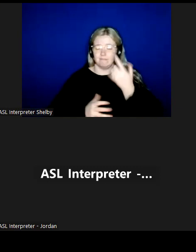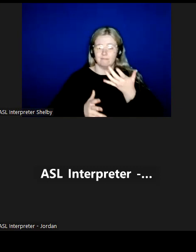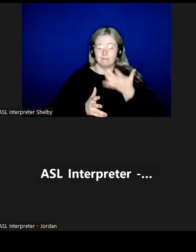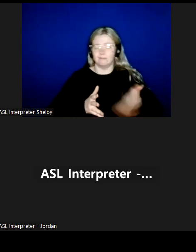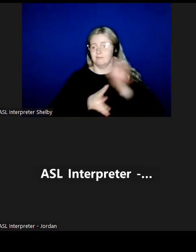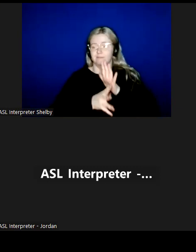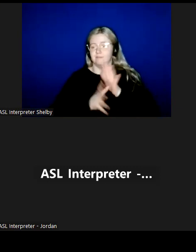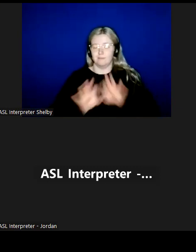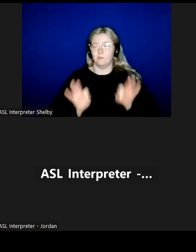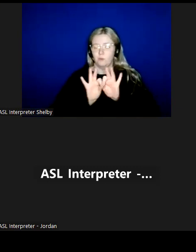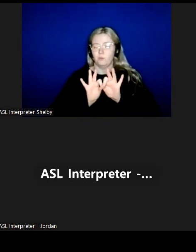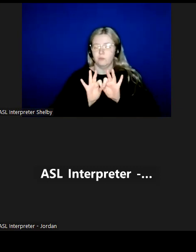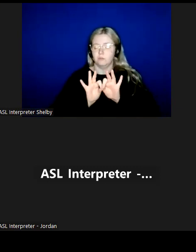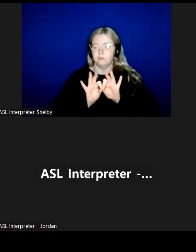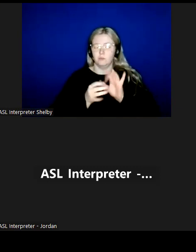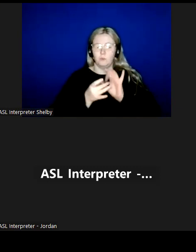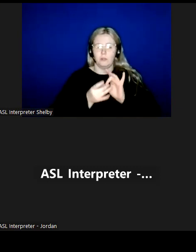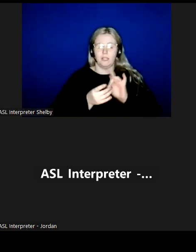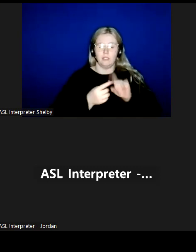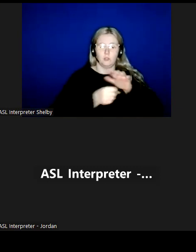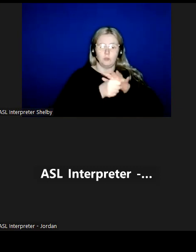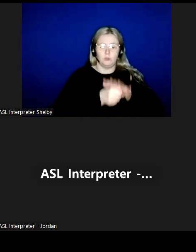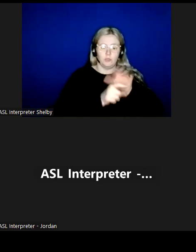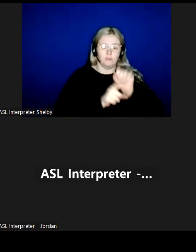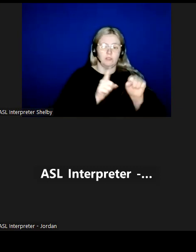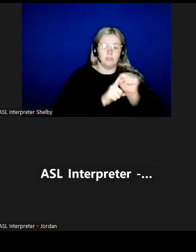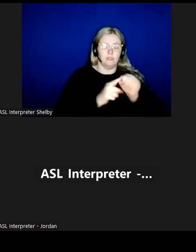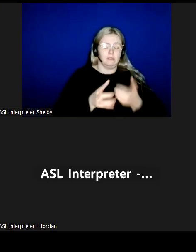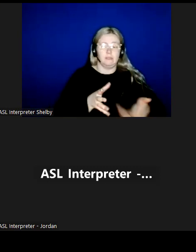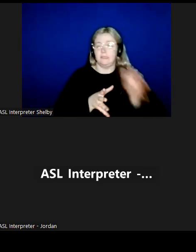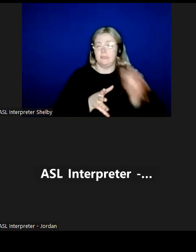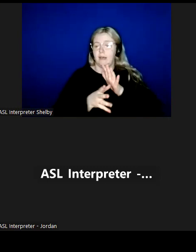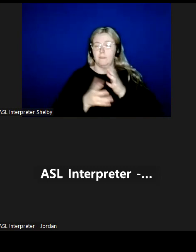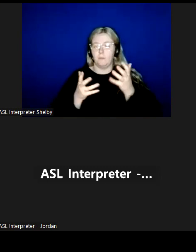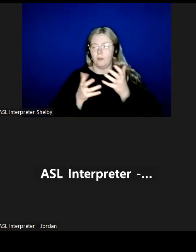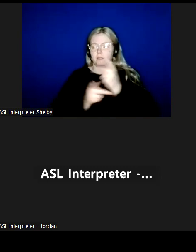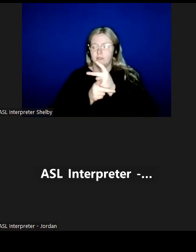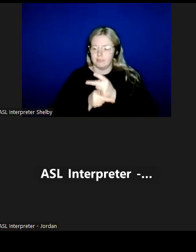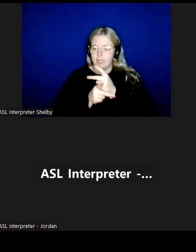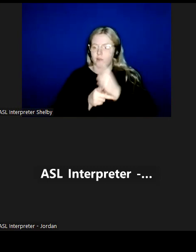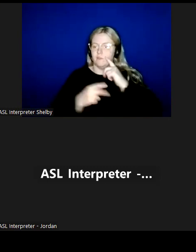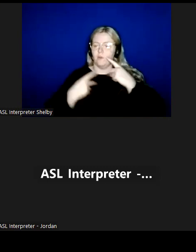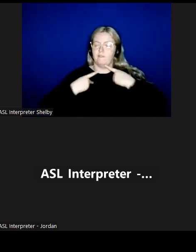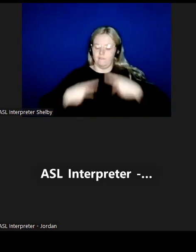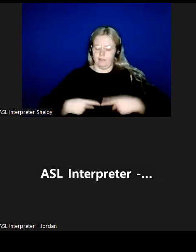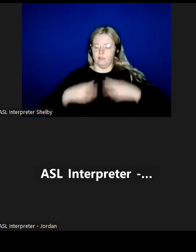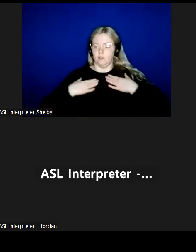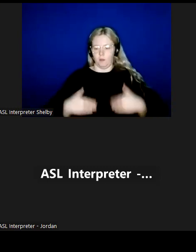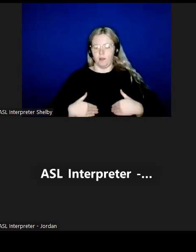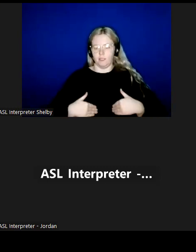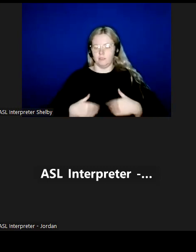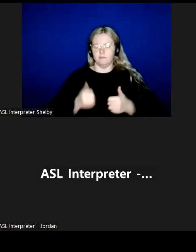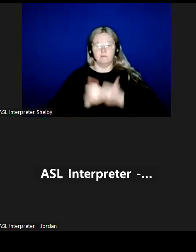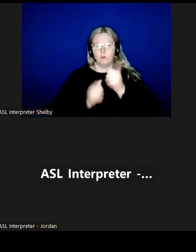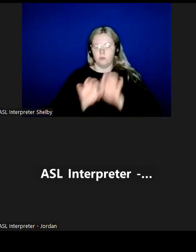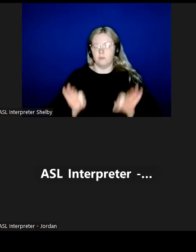with your stressful circumstance or your grief, making sure that you take care of your physical body will allow